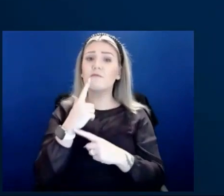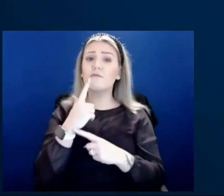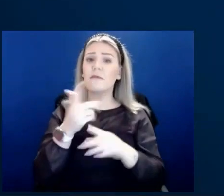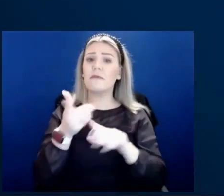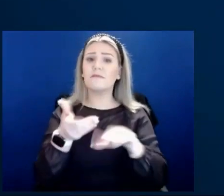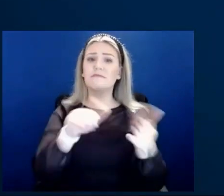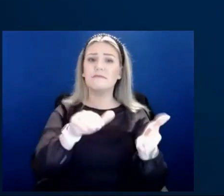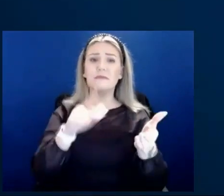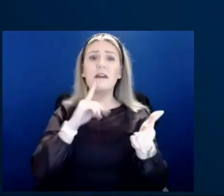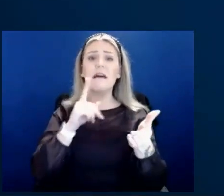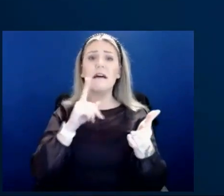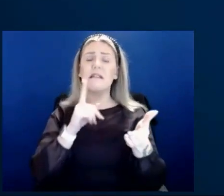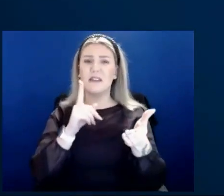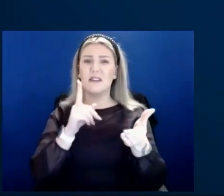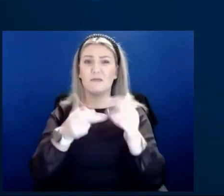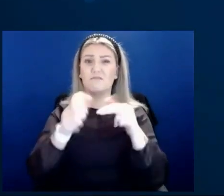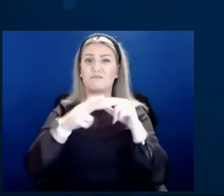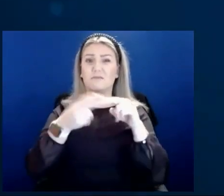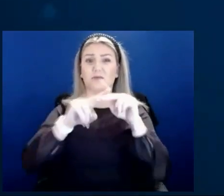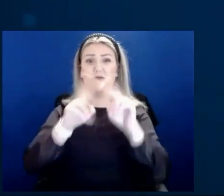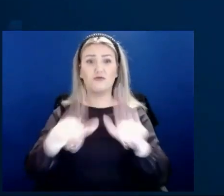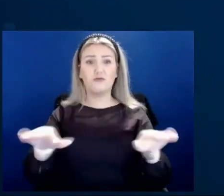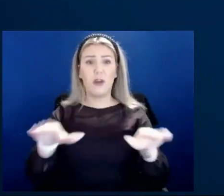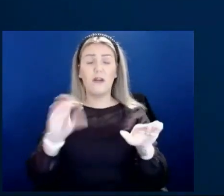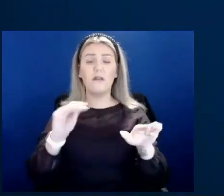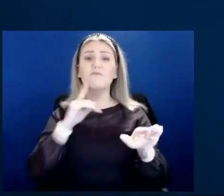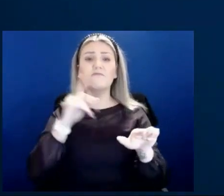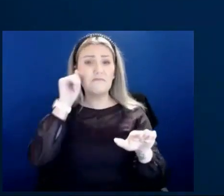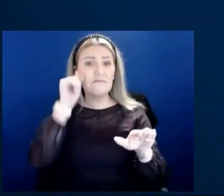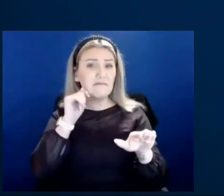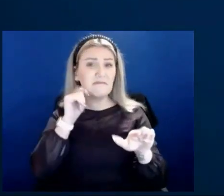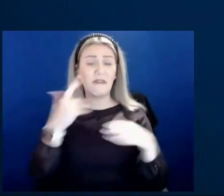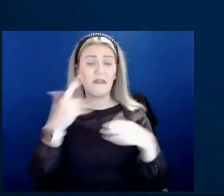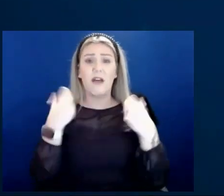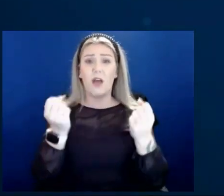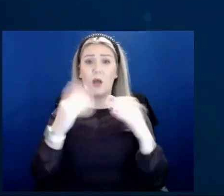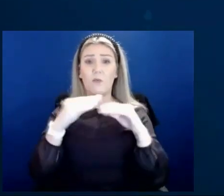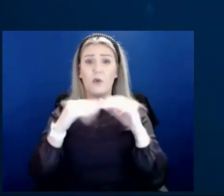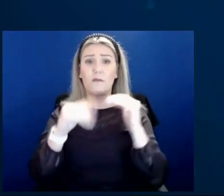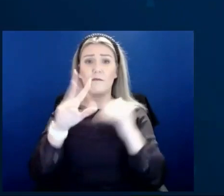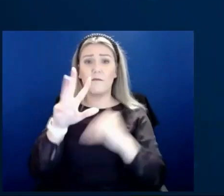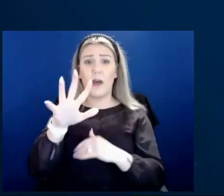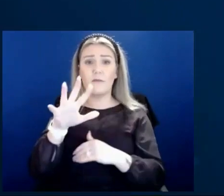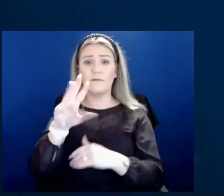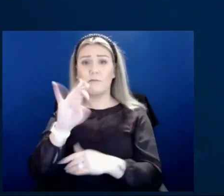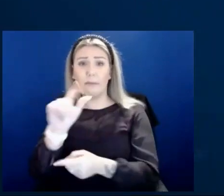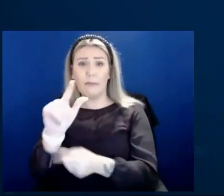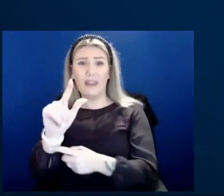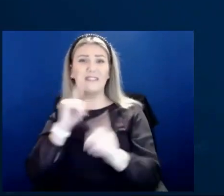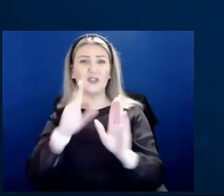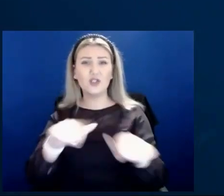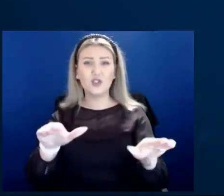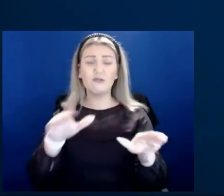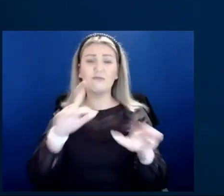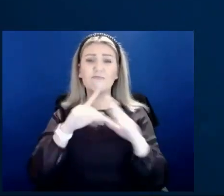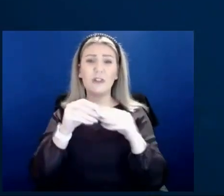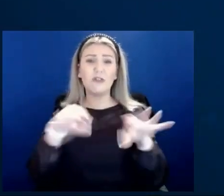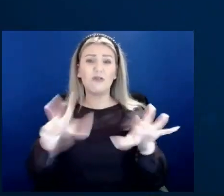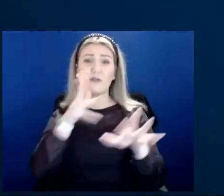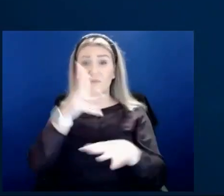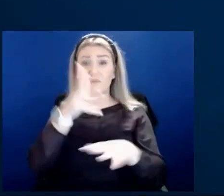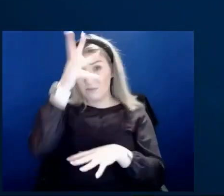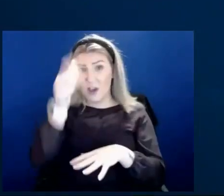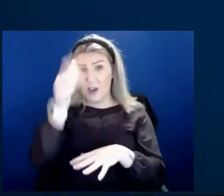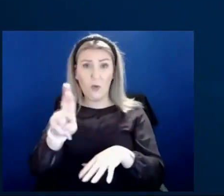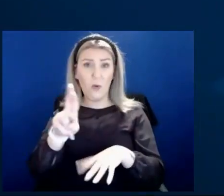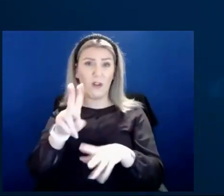Lancet Child and Adolescent Health, more than 5 million children worldwide lost a parent or caregiver due to COVID. Making it, of course, even